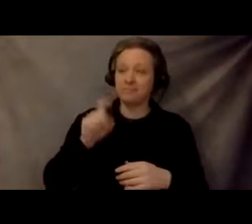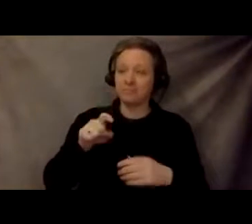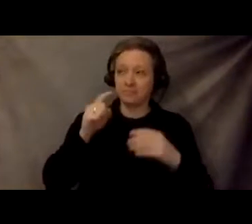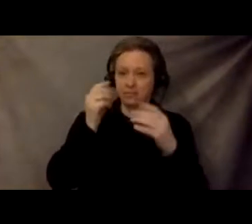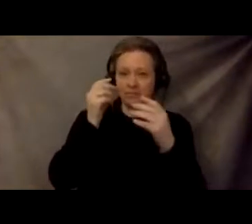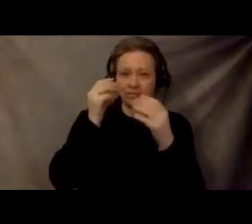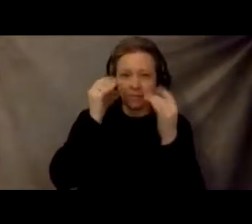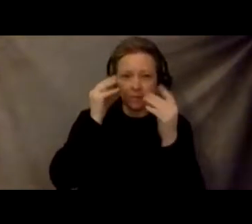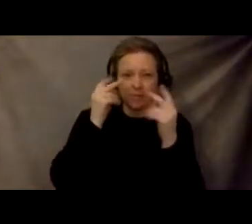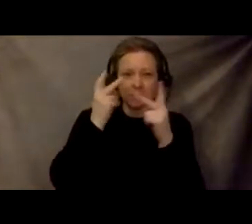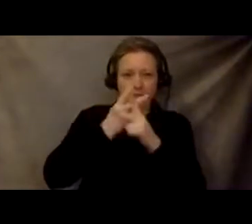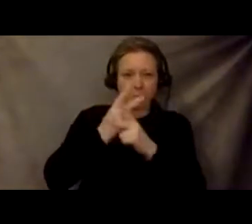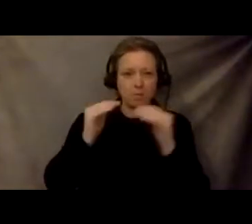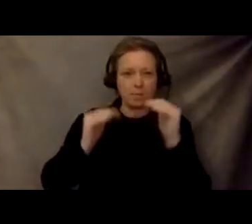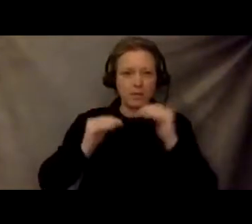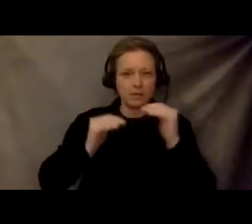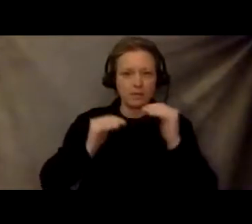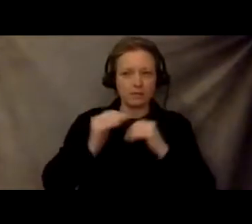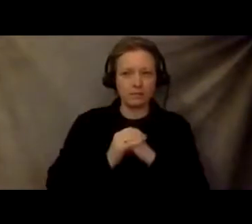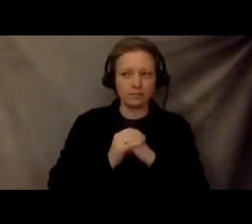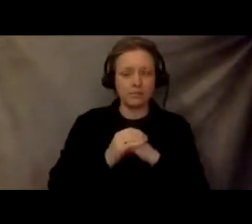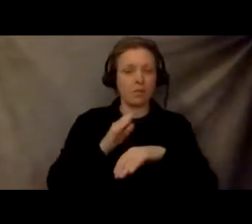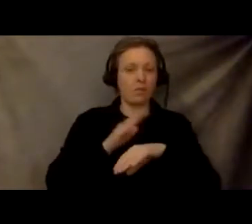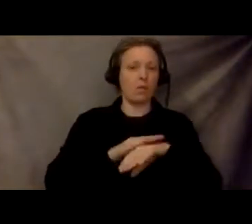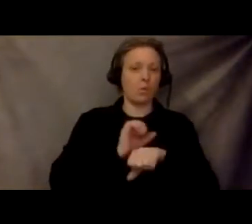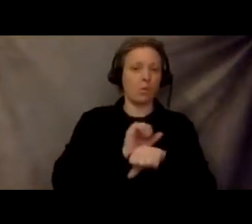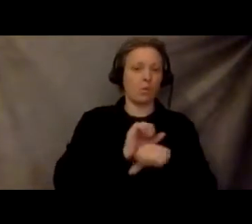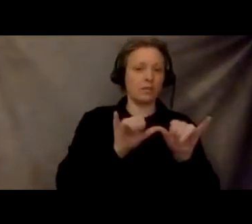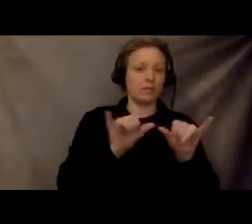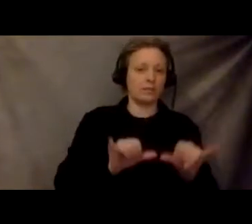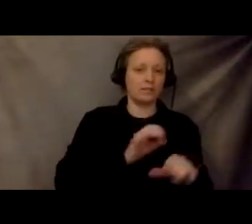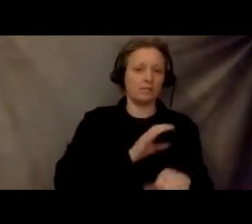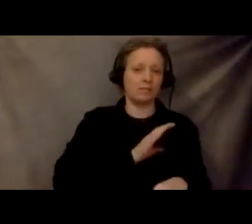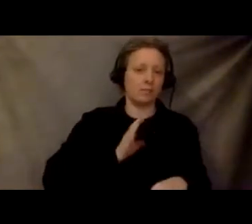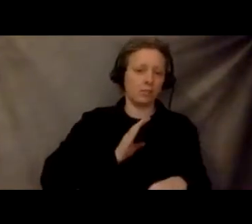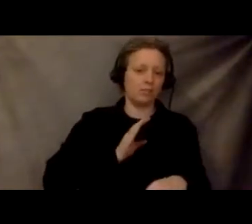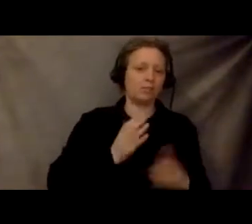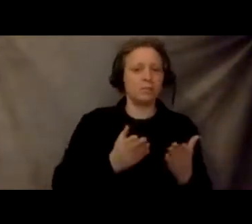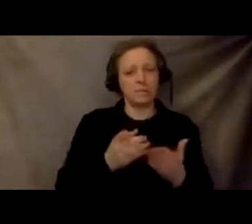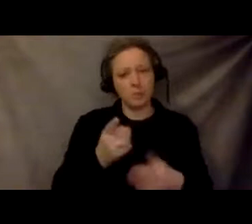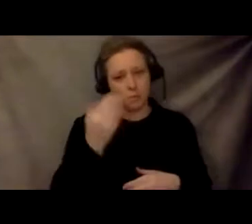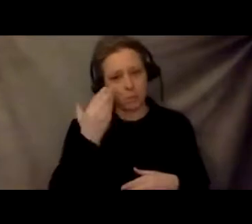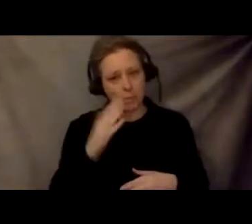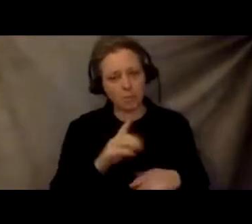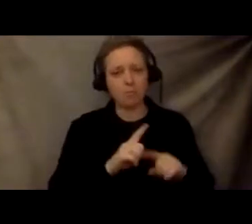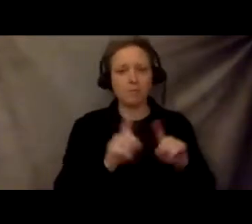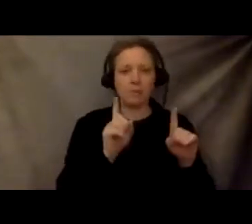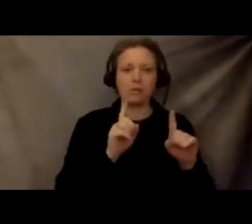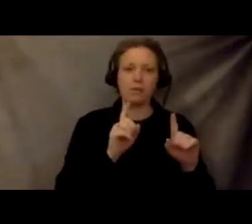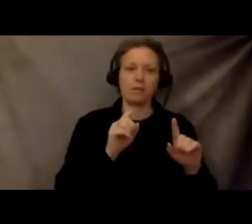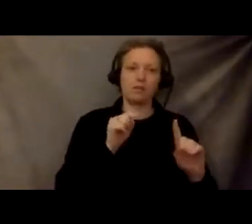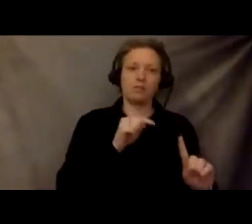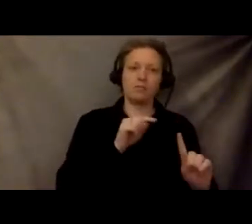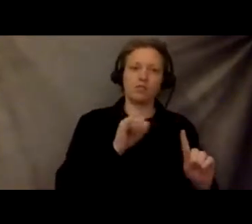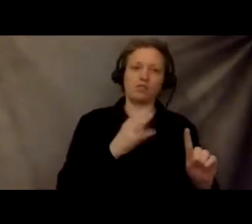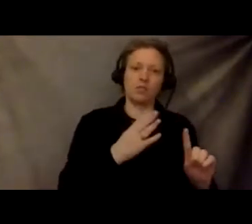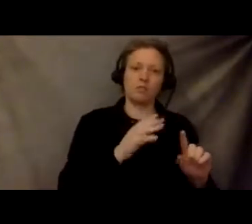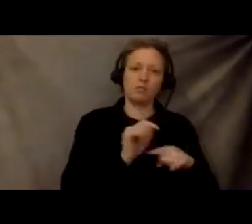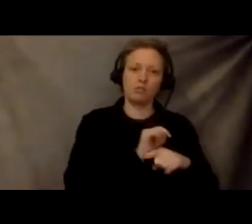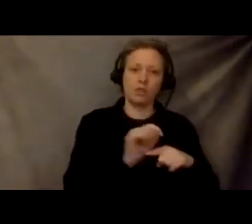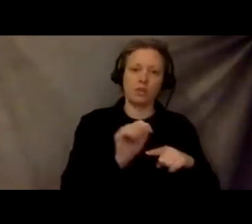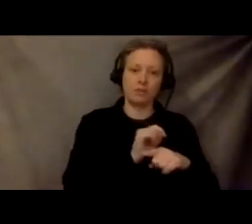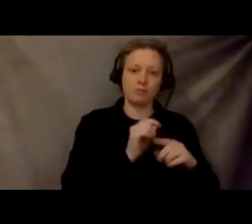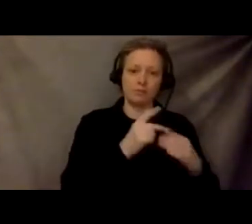which you're probably not familiar with, but it's a training program for. Usually, we worked with youth. We have some adult programs, but